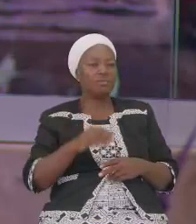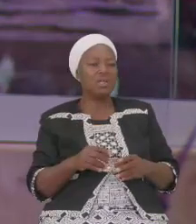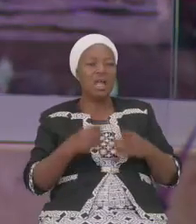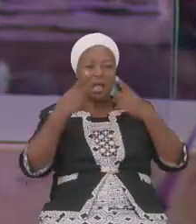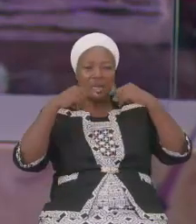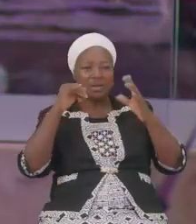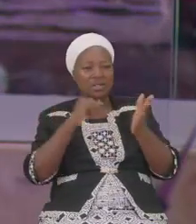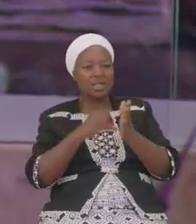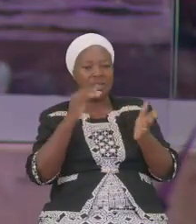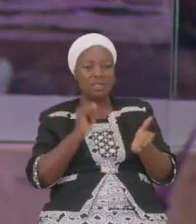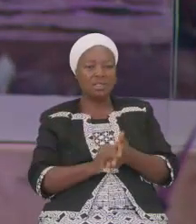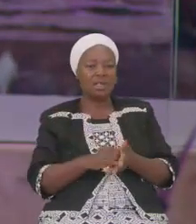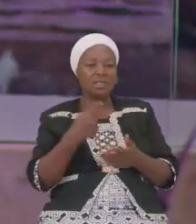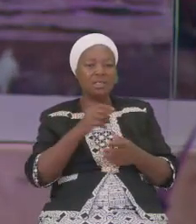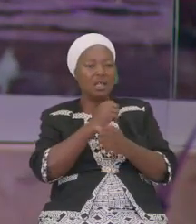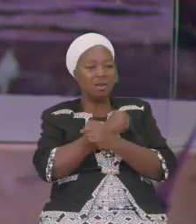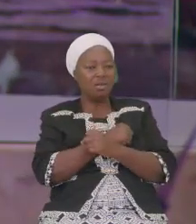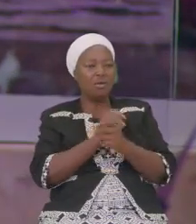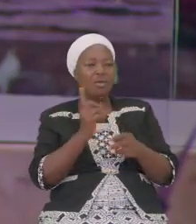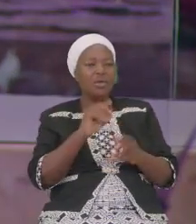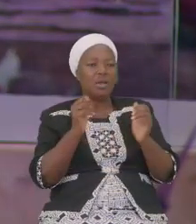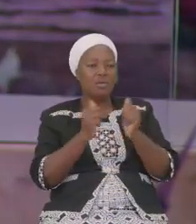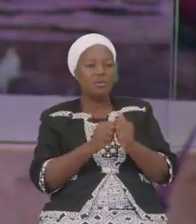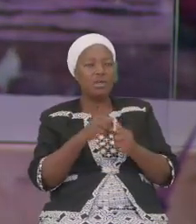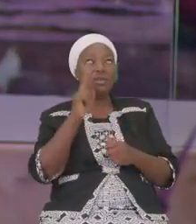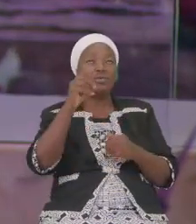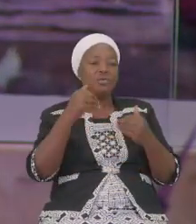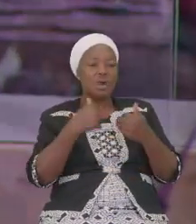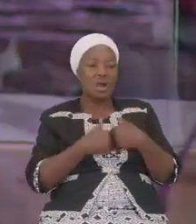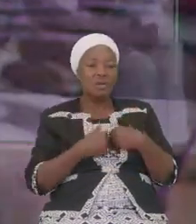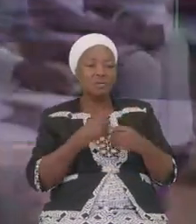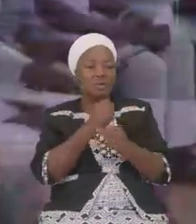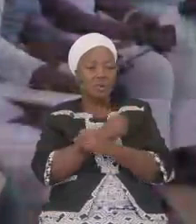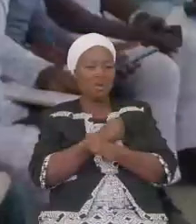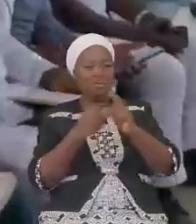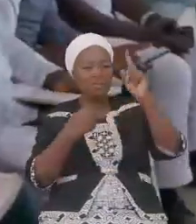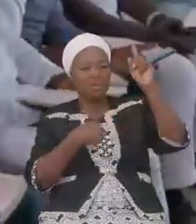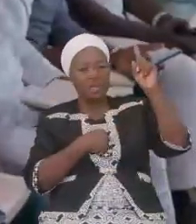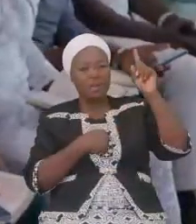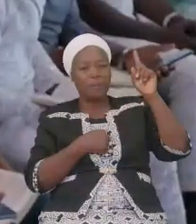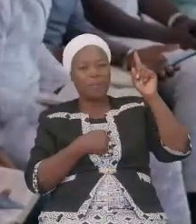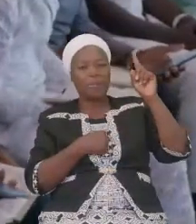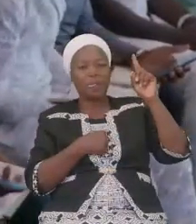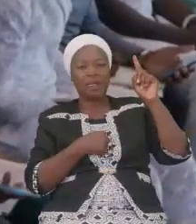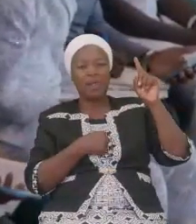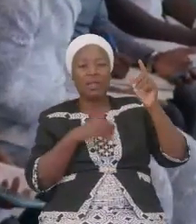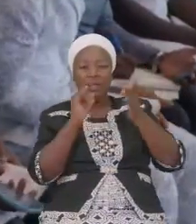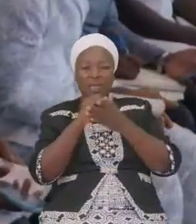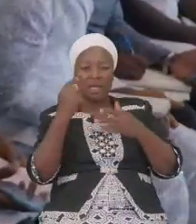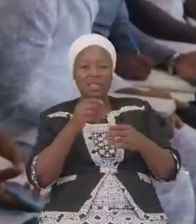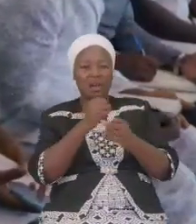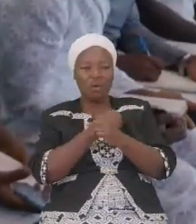it, that the love wherewith thou hast loved me, that the